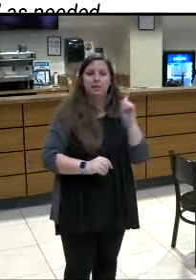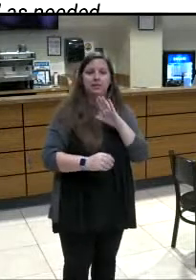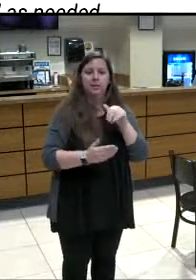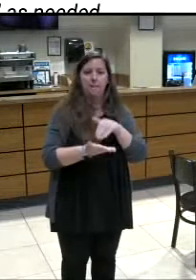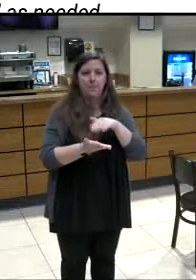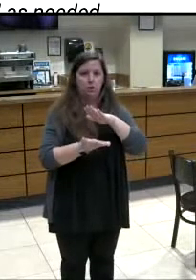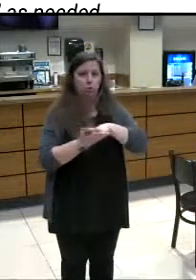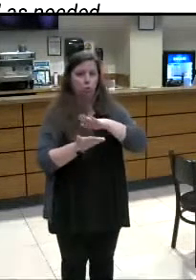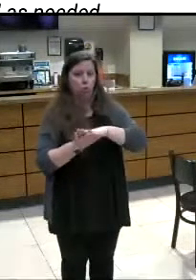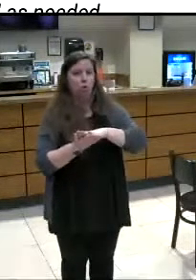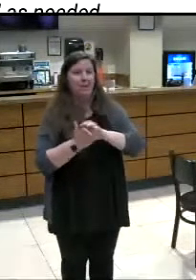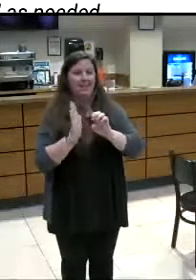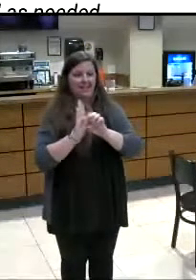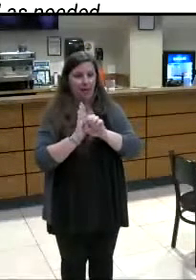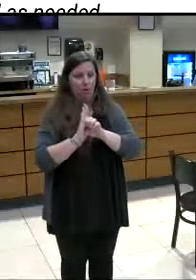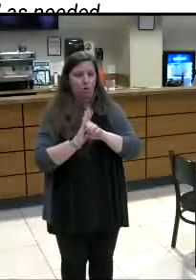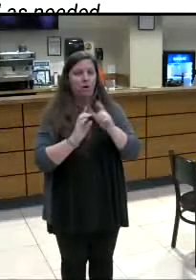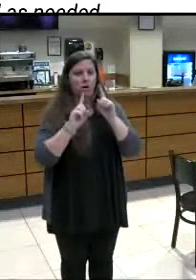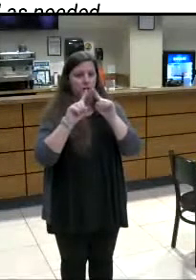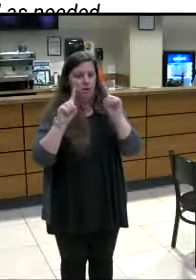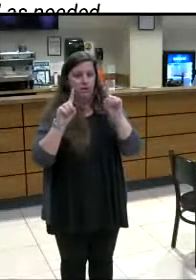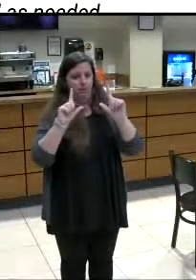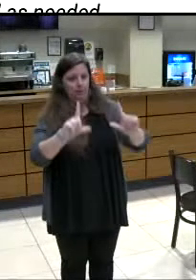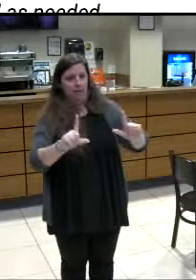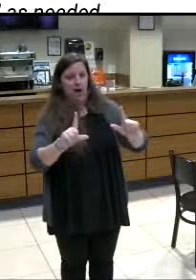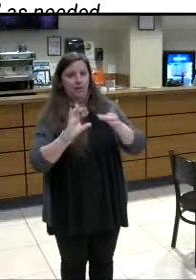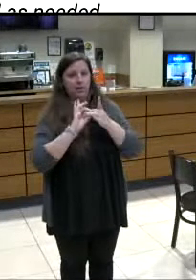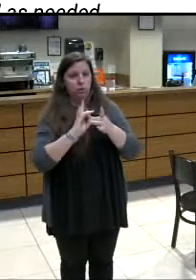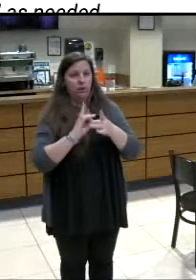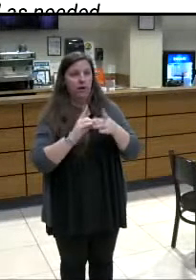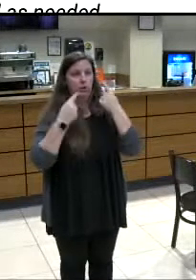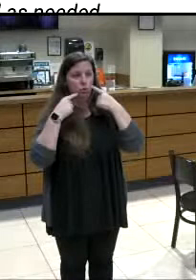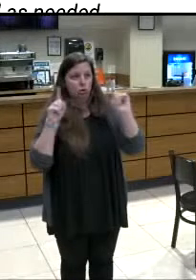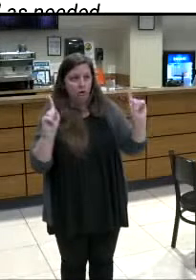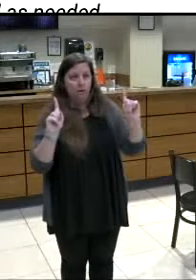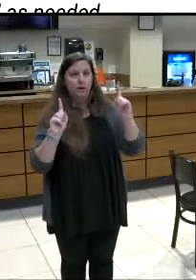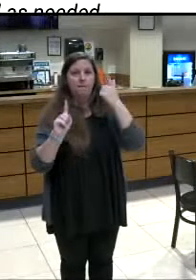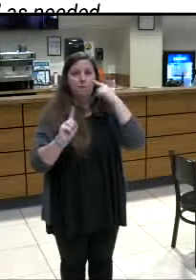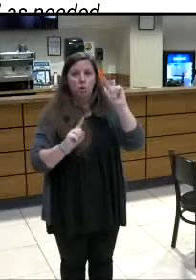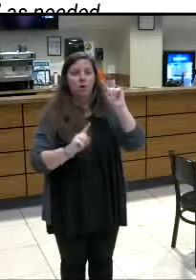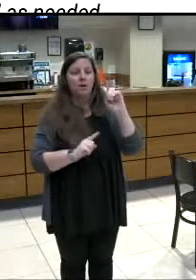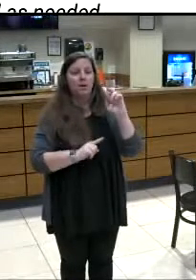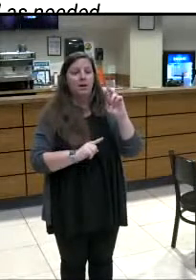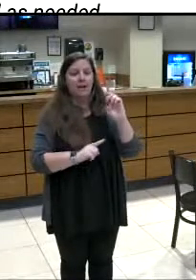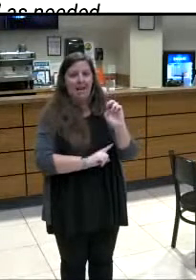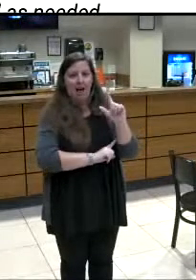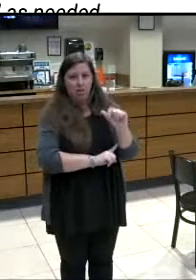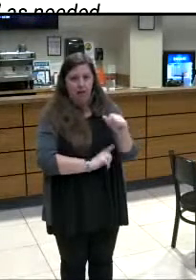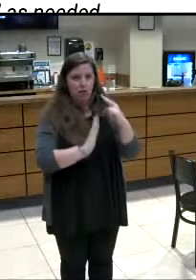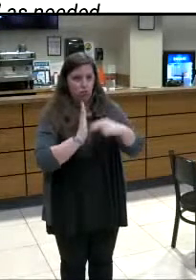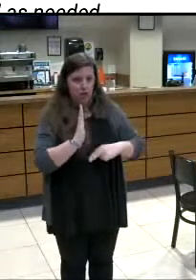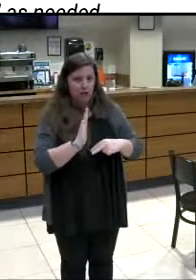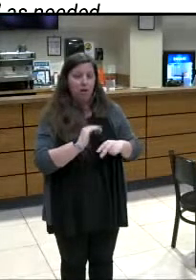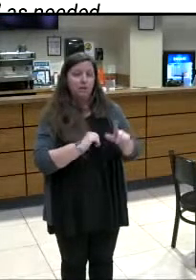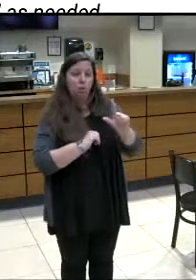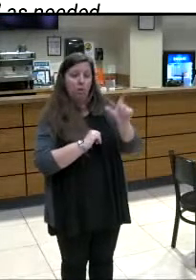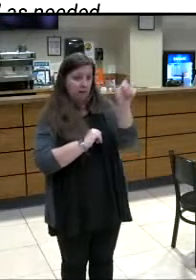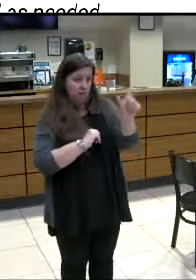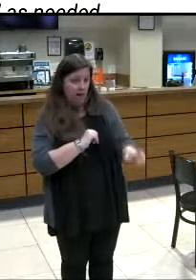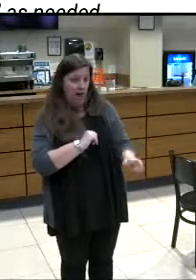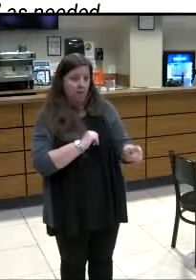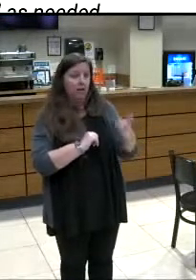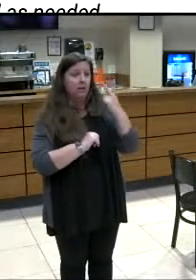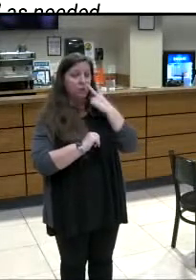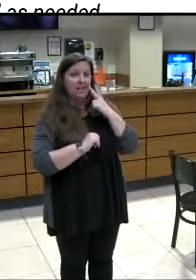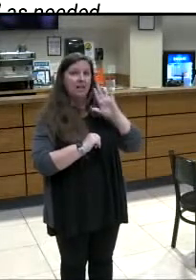example. This is a slide that is related to the achievement in ELA and reading. So on the left side, you will see the school's